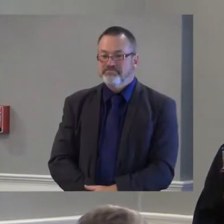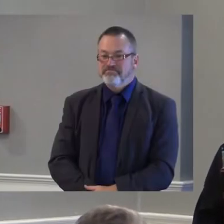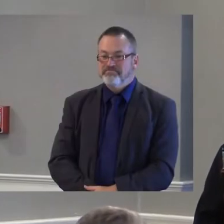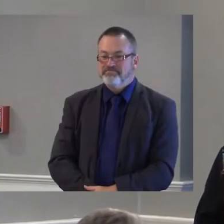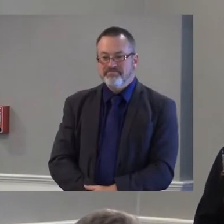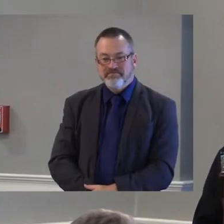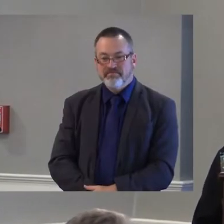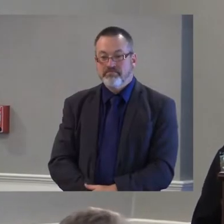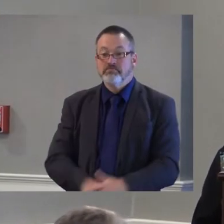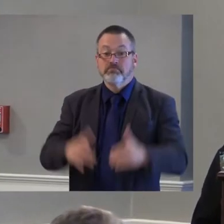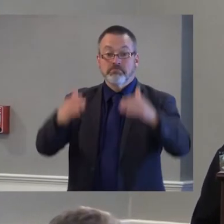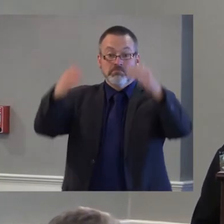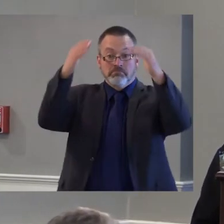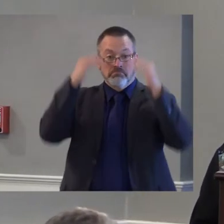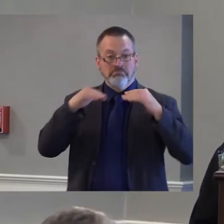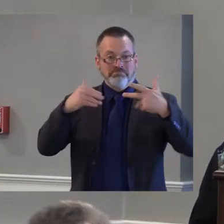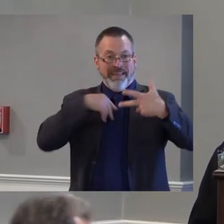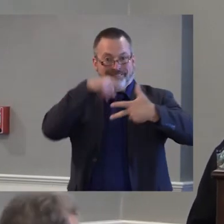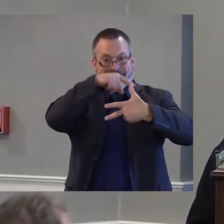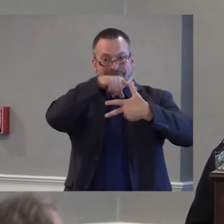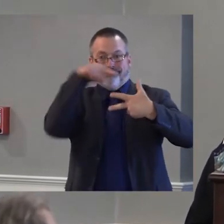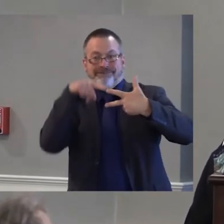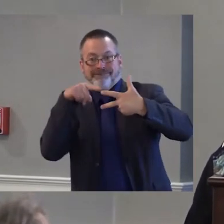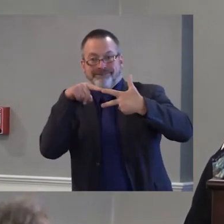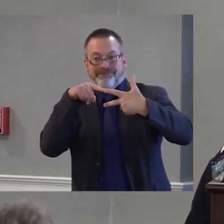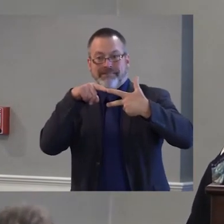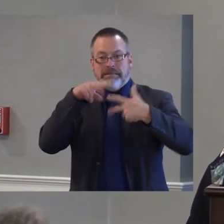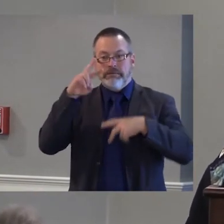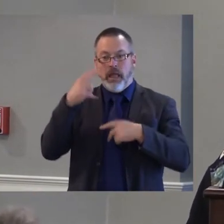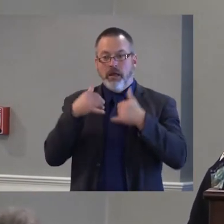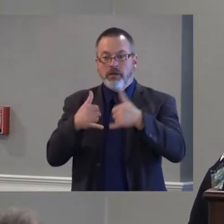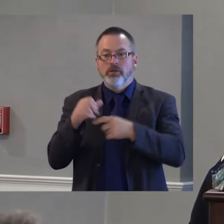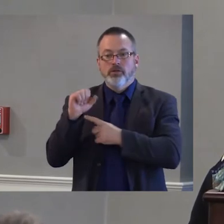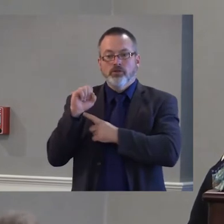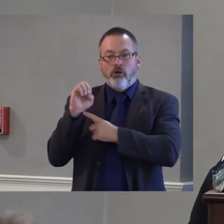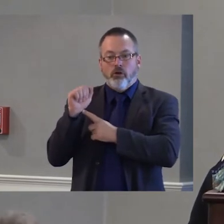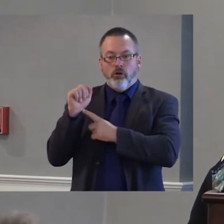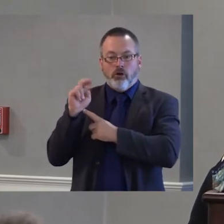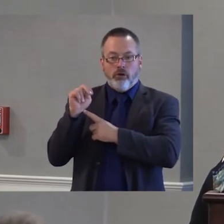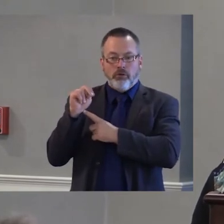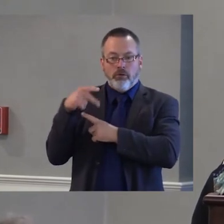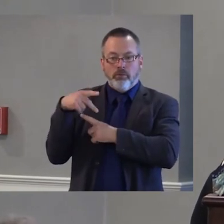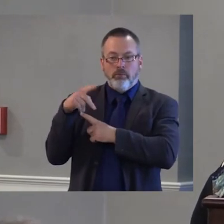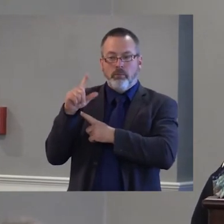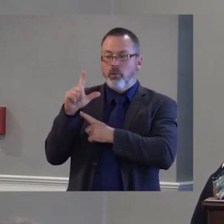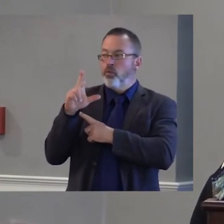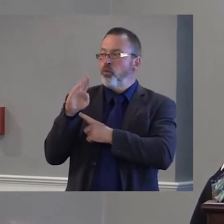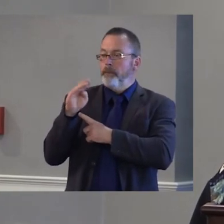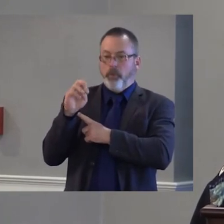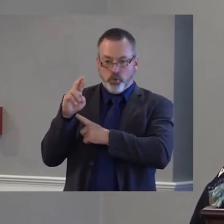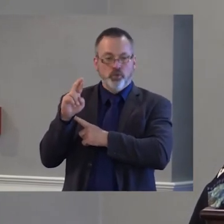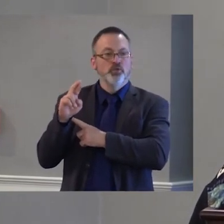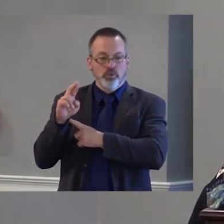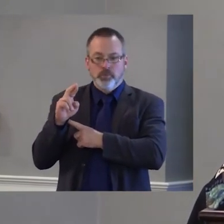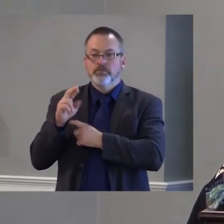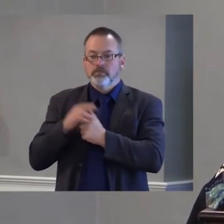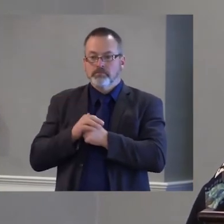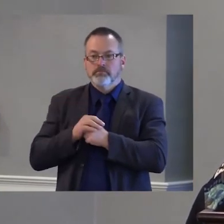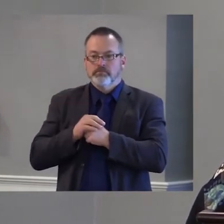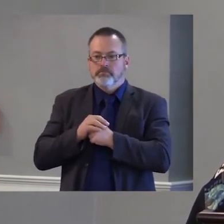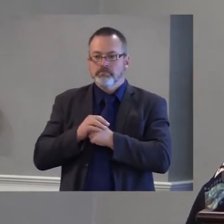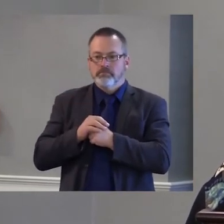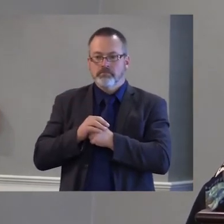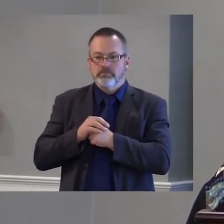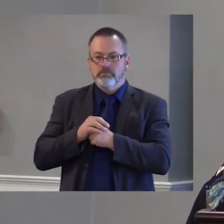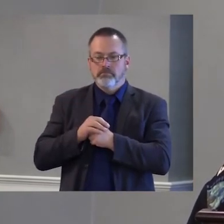Our second award recipient is Sean Plummer. Sean is always seeking to learn more information about himself.